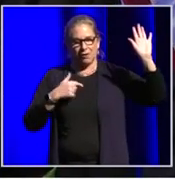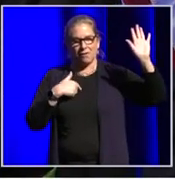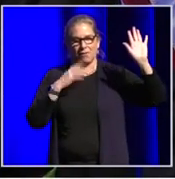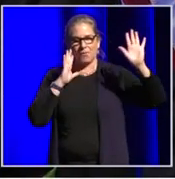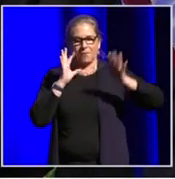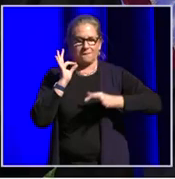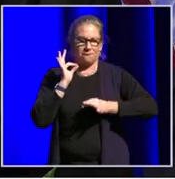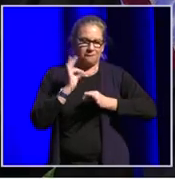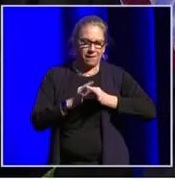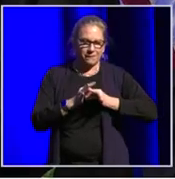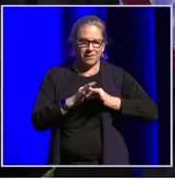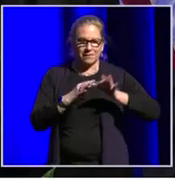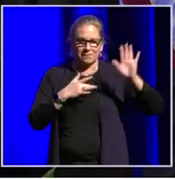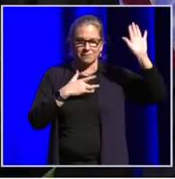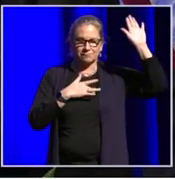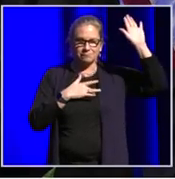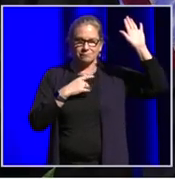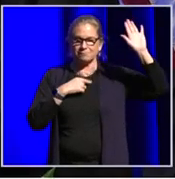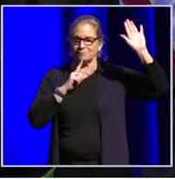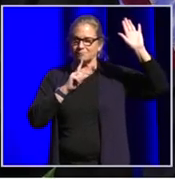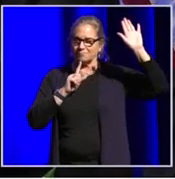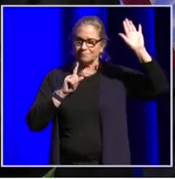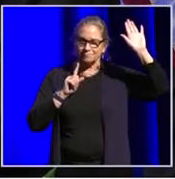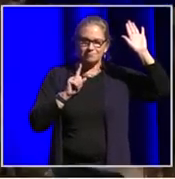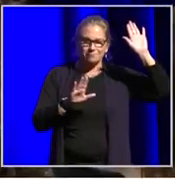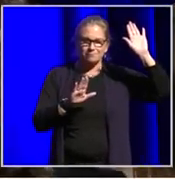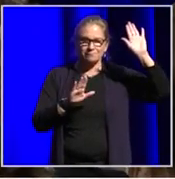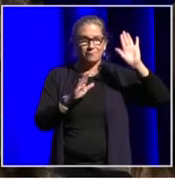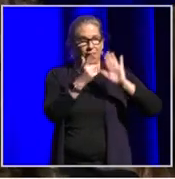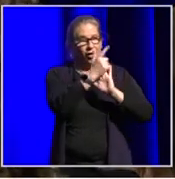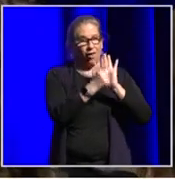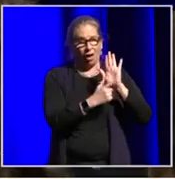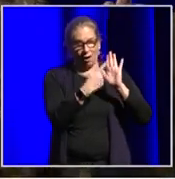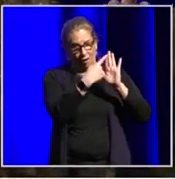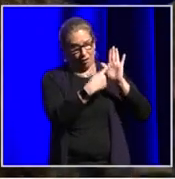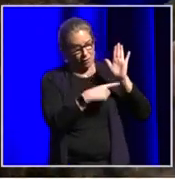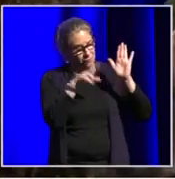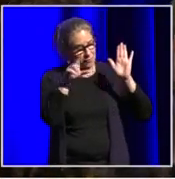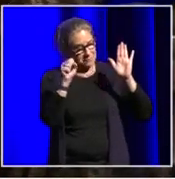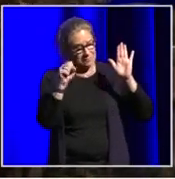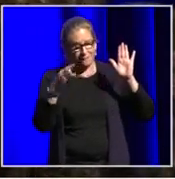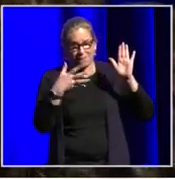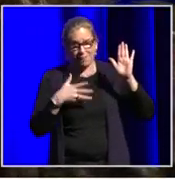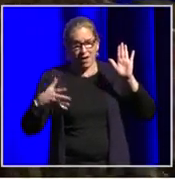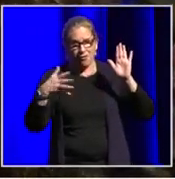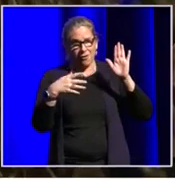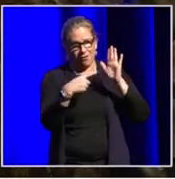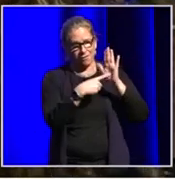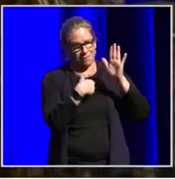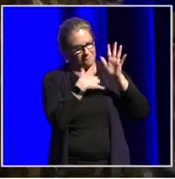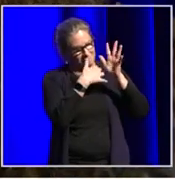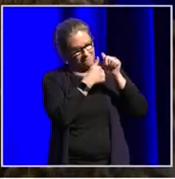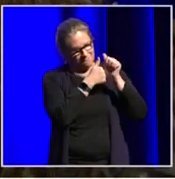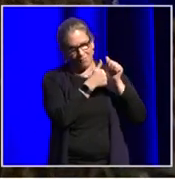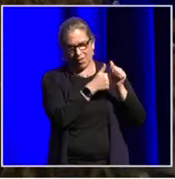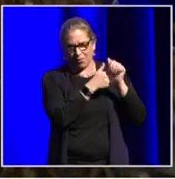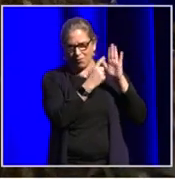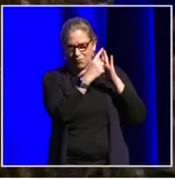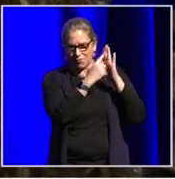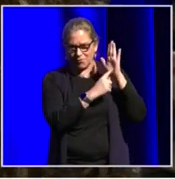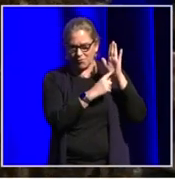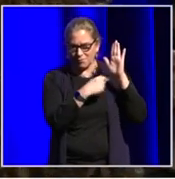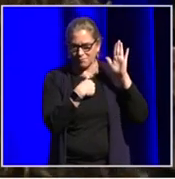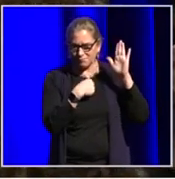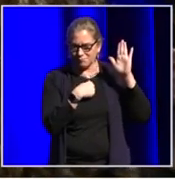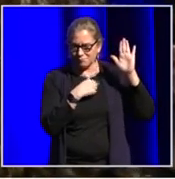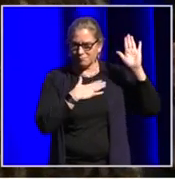the laws of the United States of America. Oh goodness, that was a long one. That I will faithfully execute the laws of the United States of